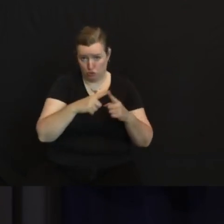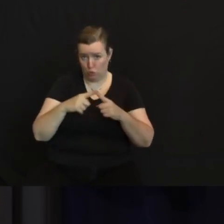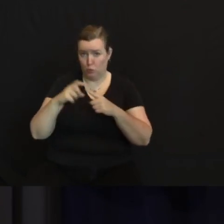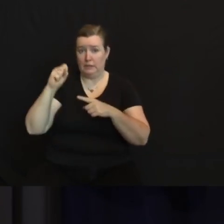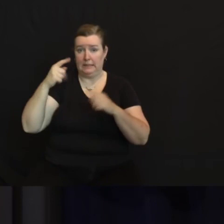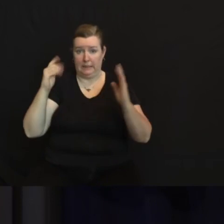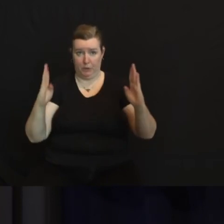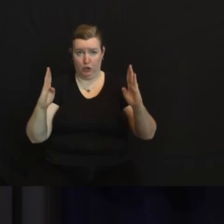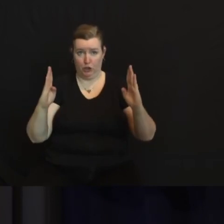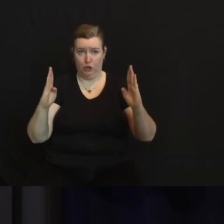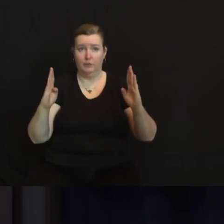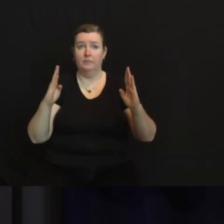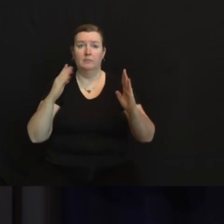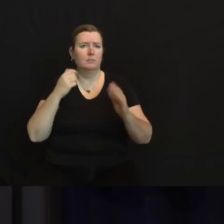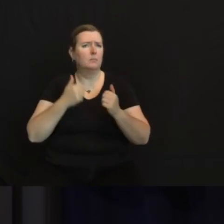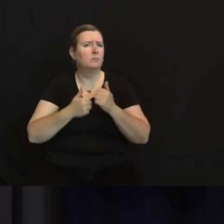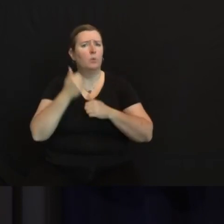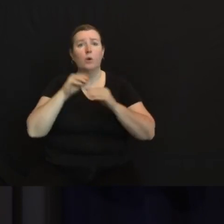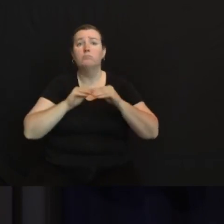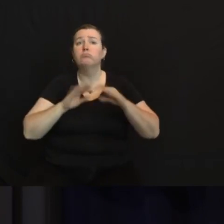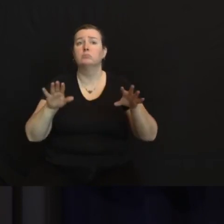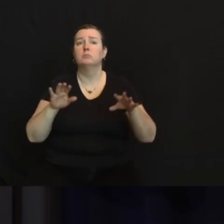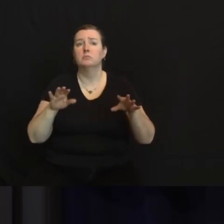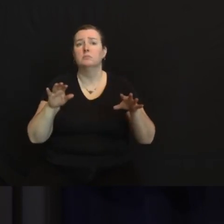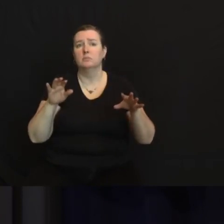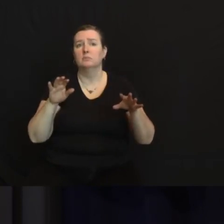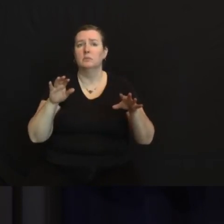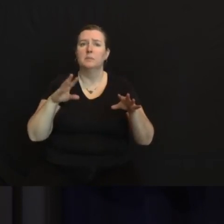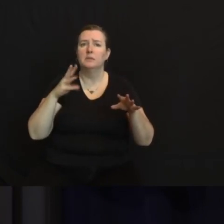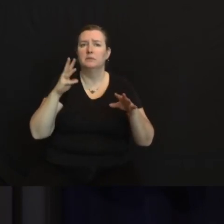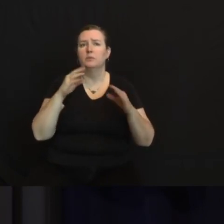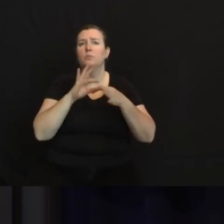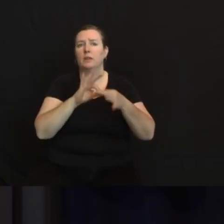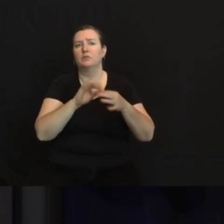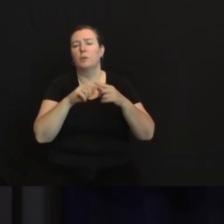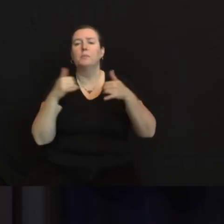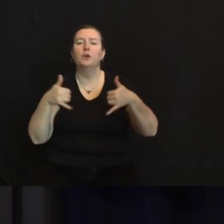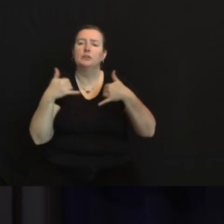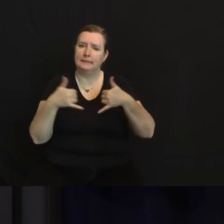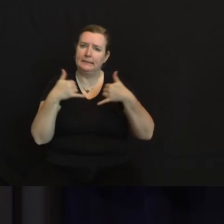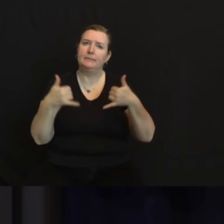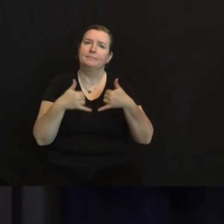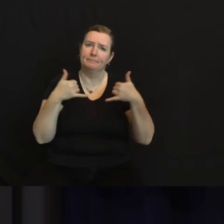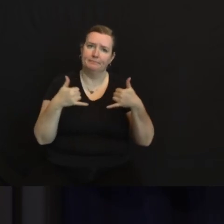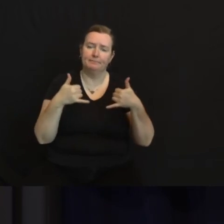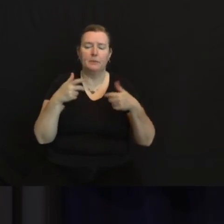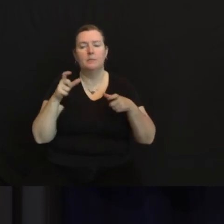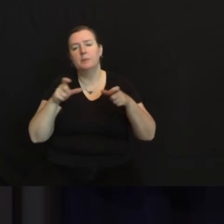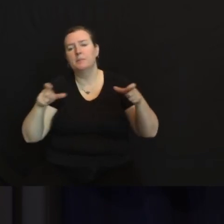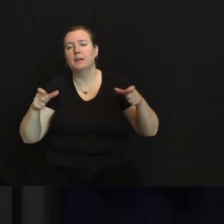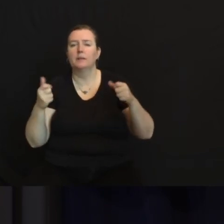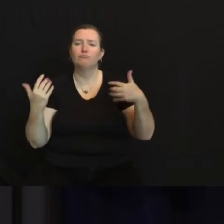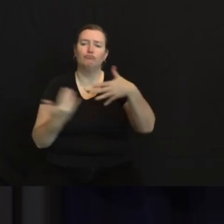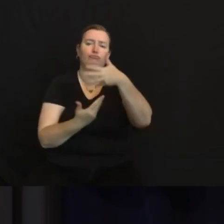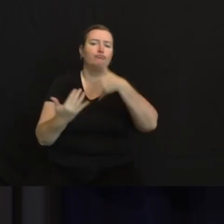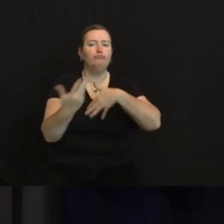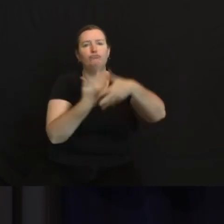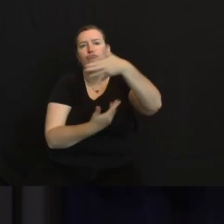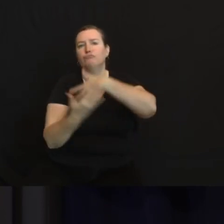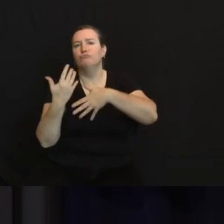of outbreaks, 16%, are related to parties and gatherings, with daycare settings